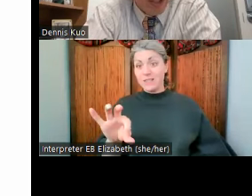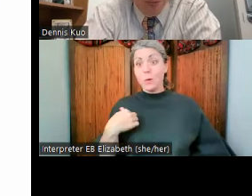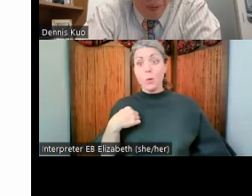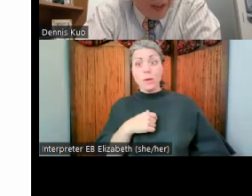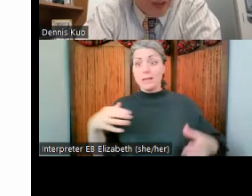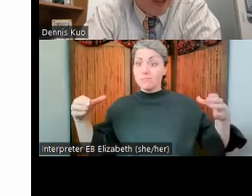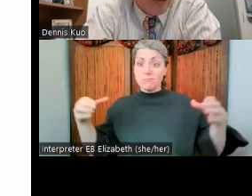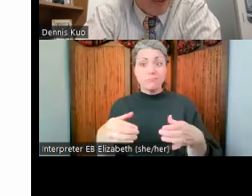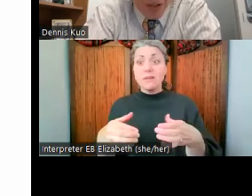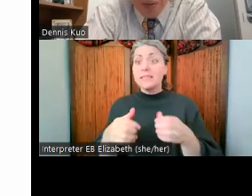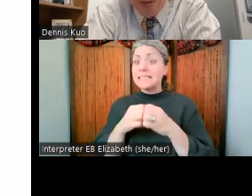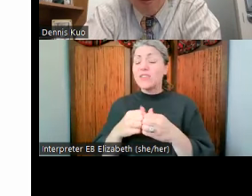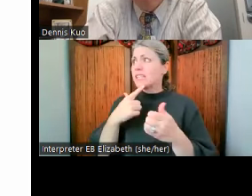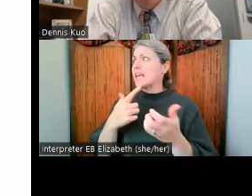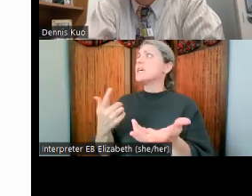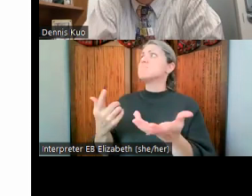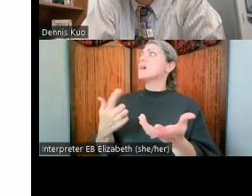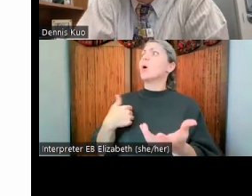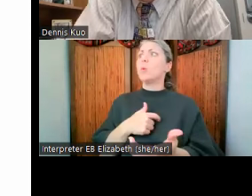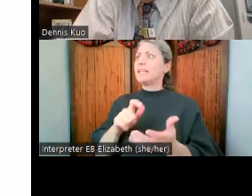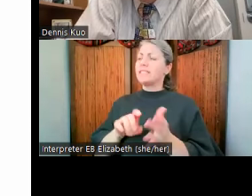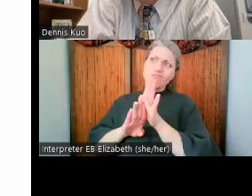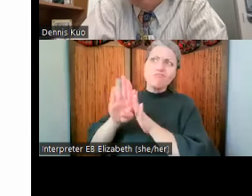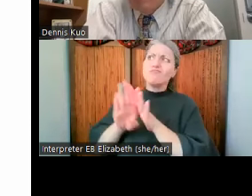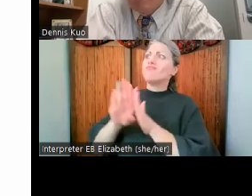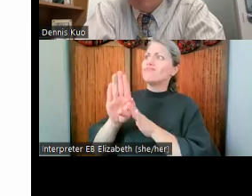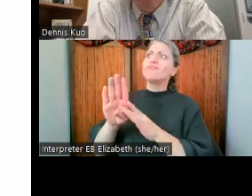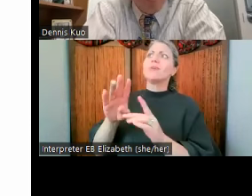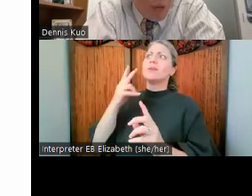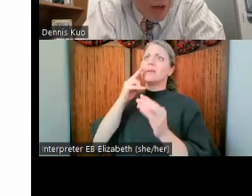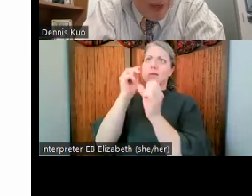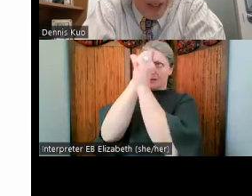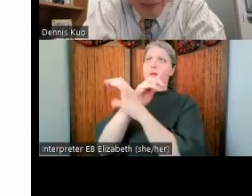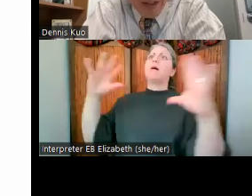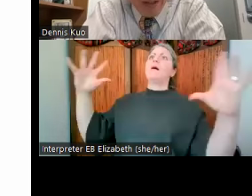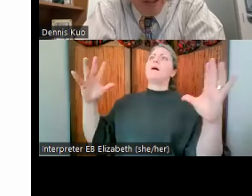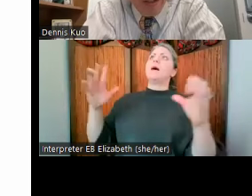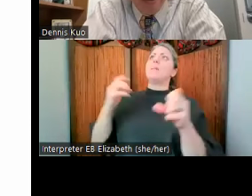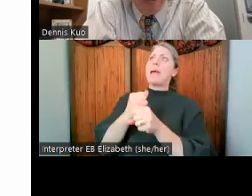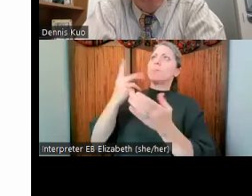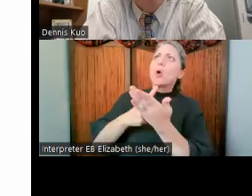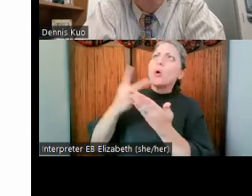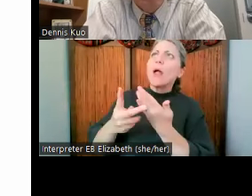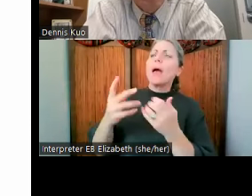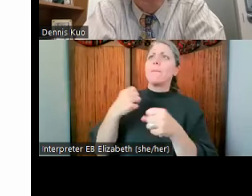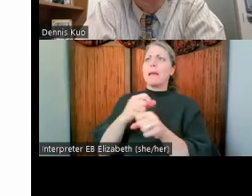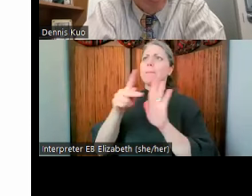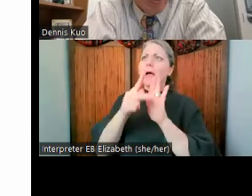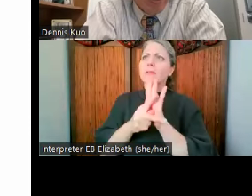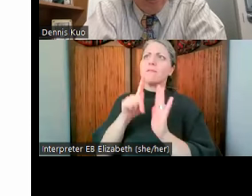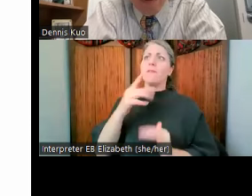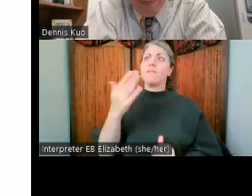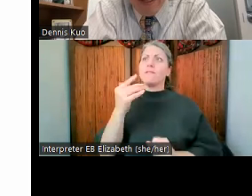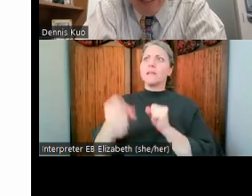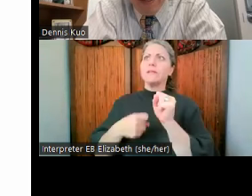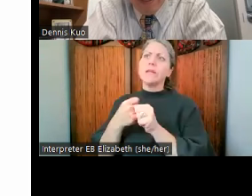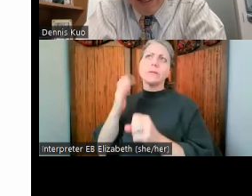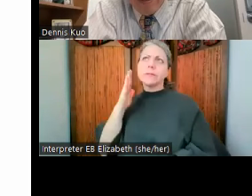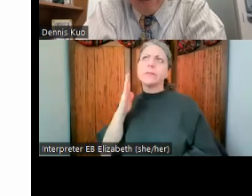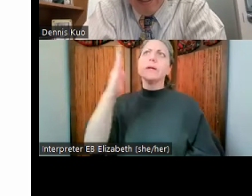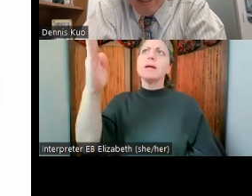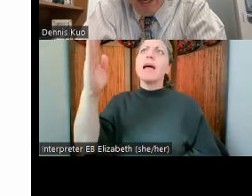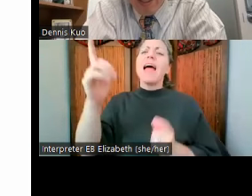tell us where we need to go. This is what's going to be driving our programming and policies for the next 15 years. The COVID